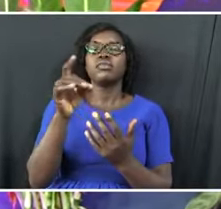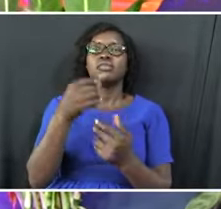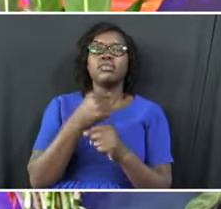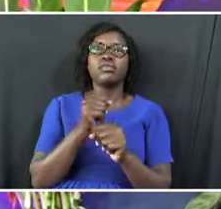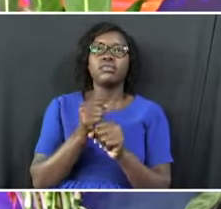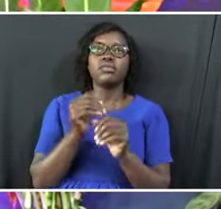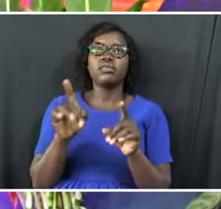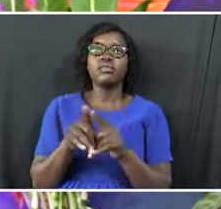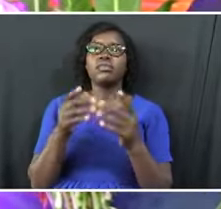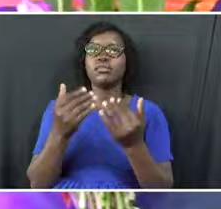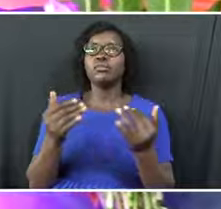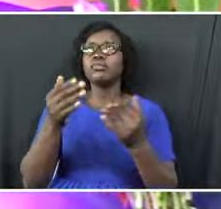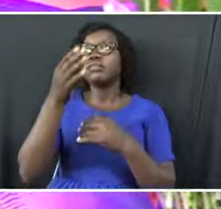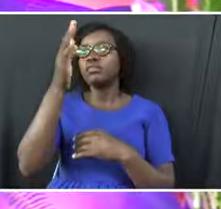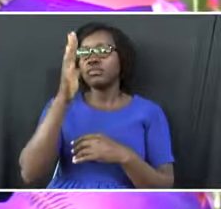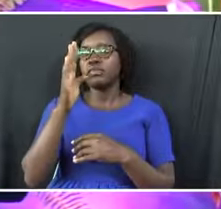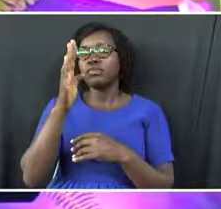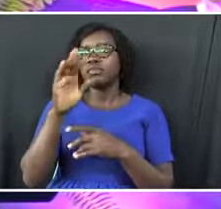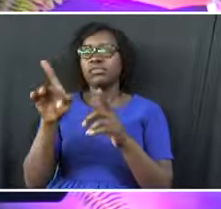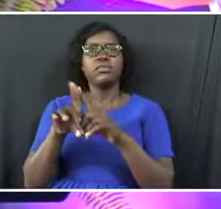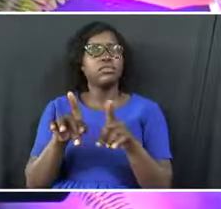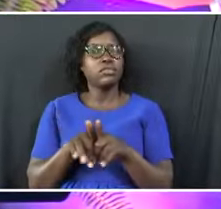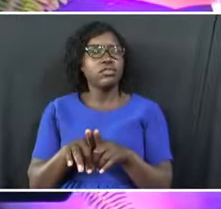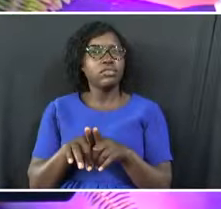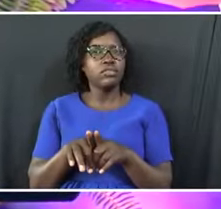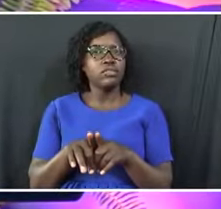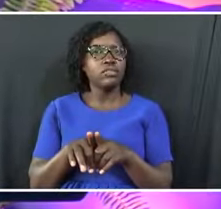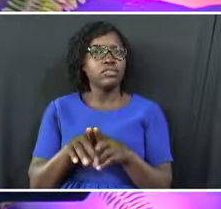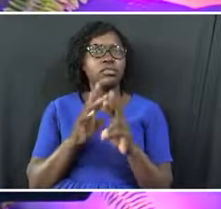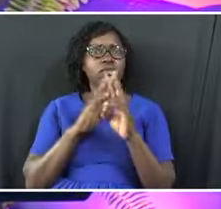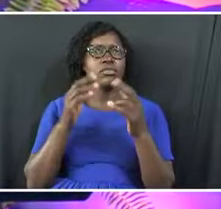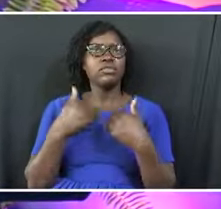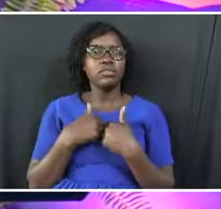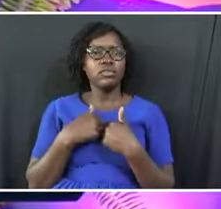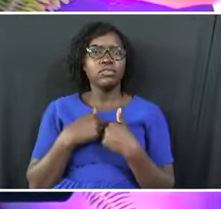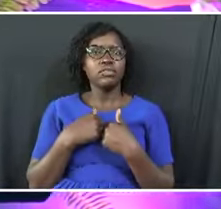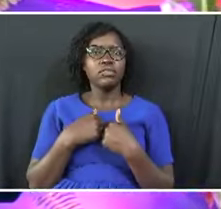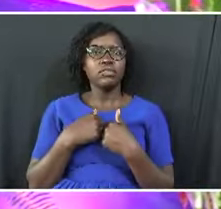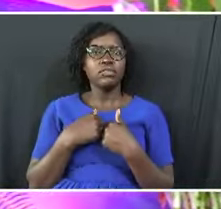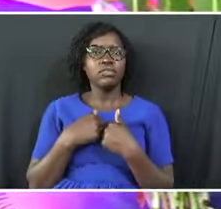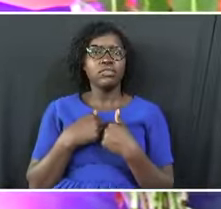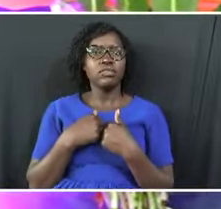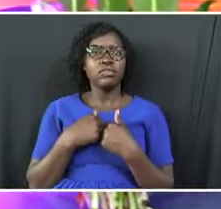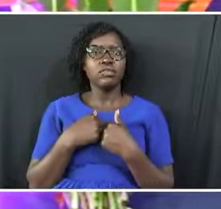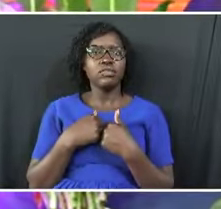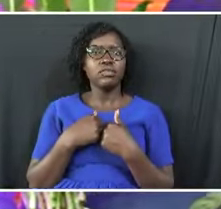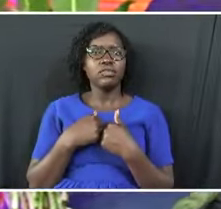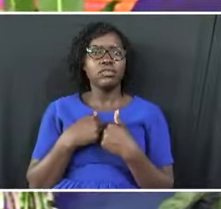as children of God, also they have consequences. You can't choose